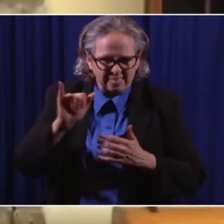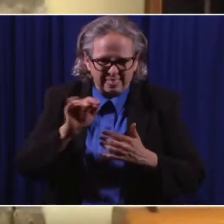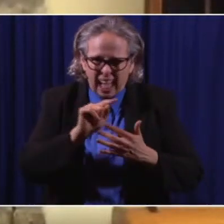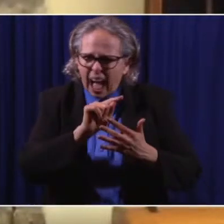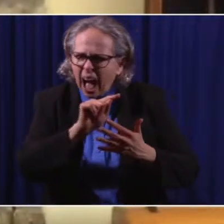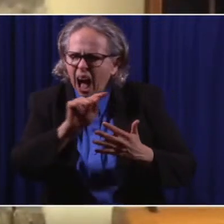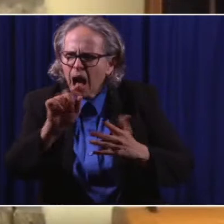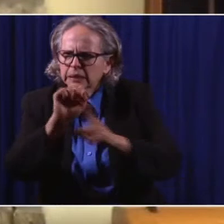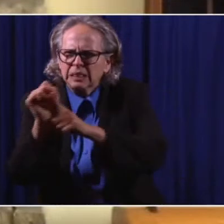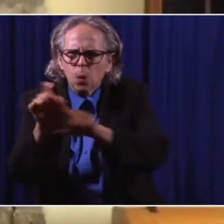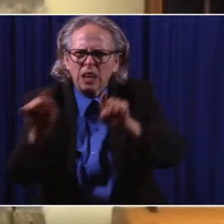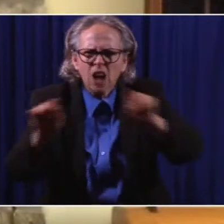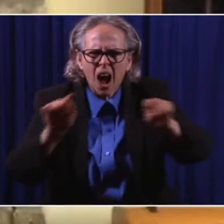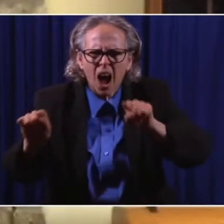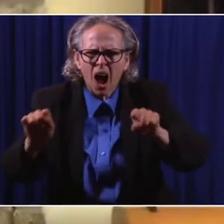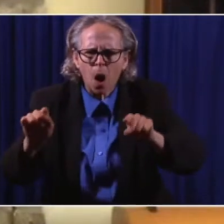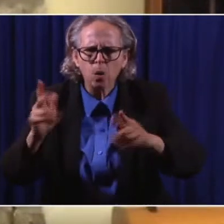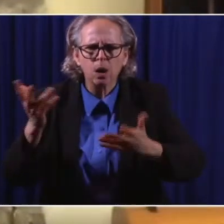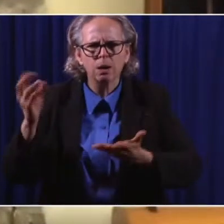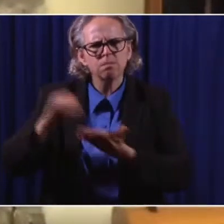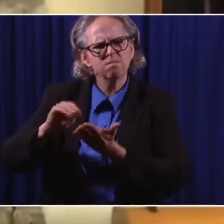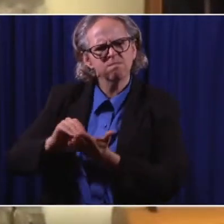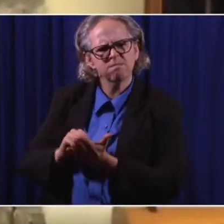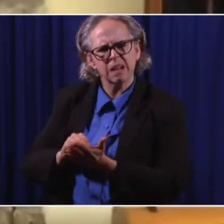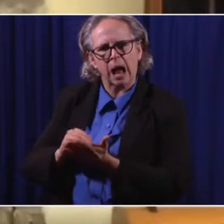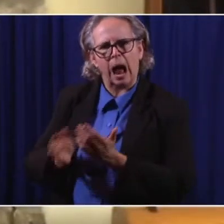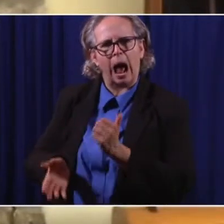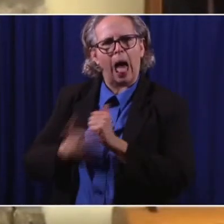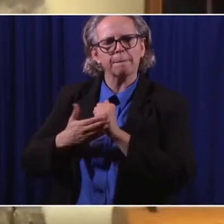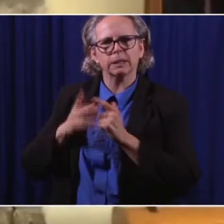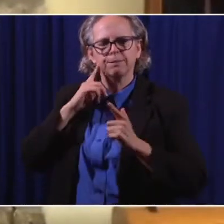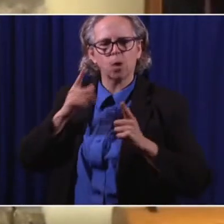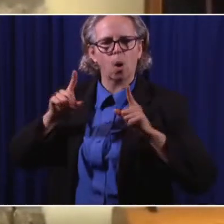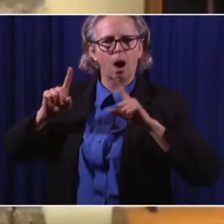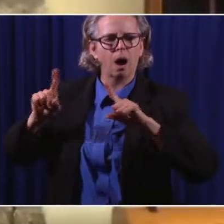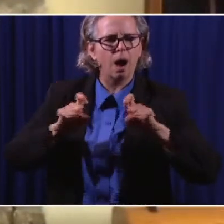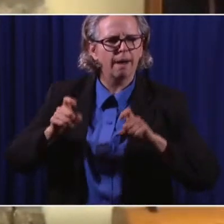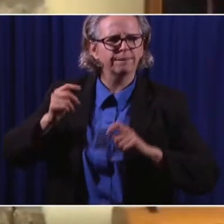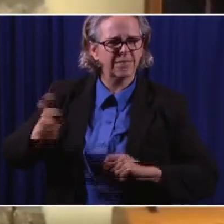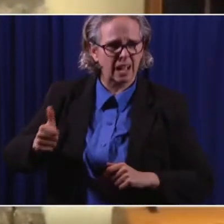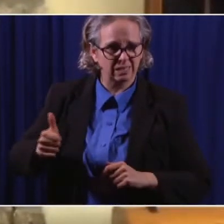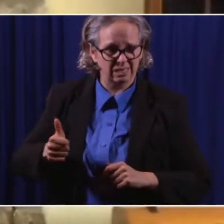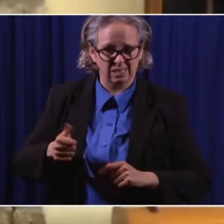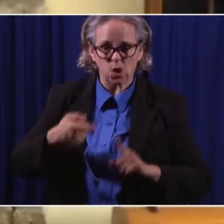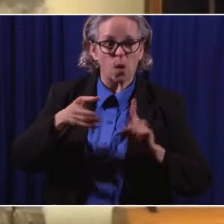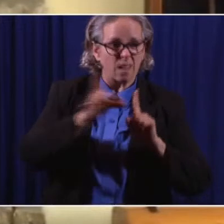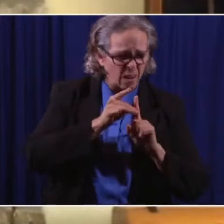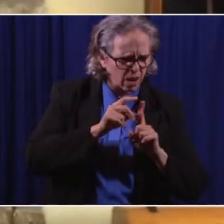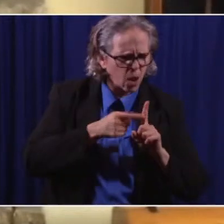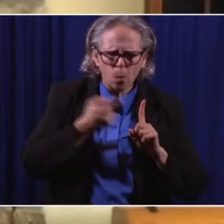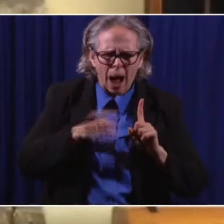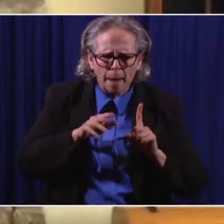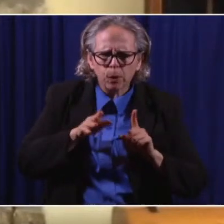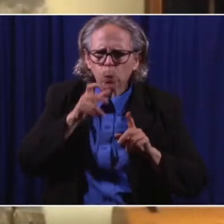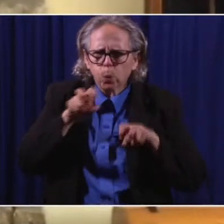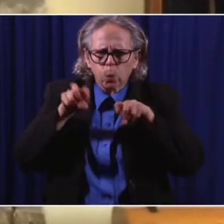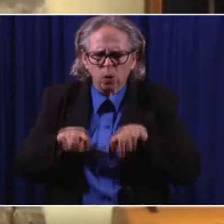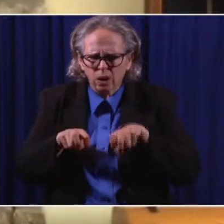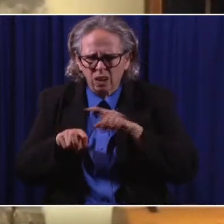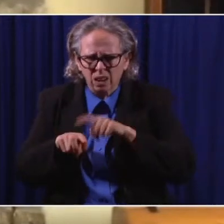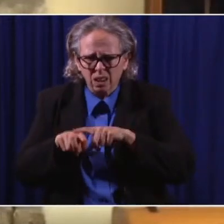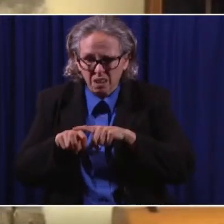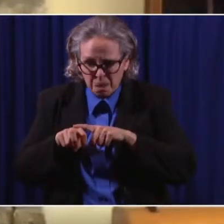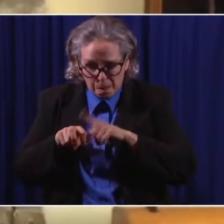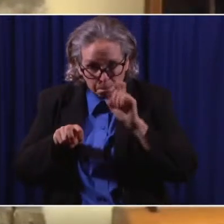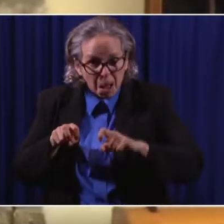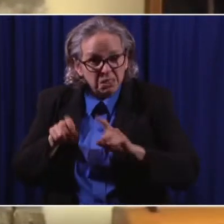tests, we're going to allow that student who is close to the other student to stay in school, but to